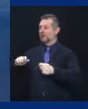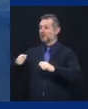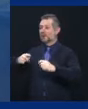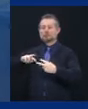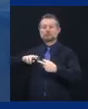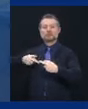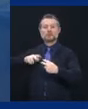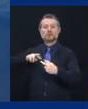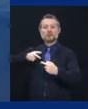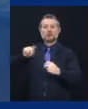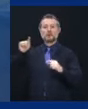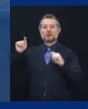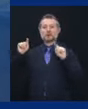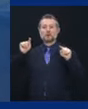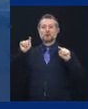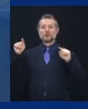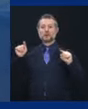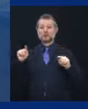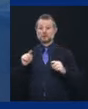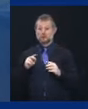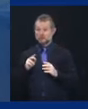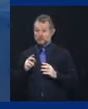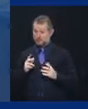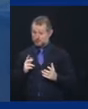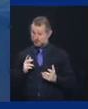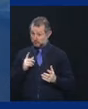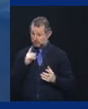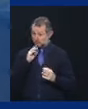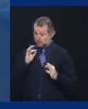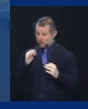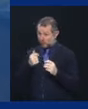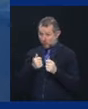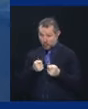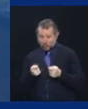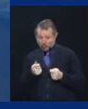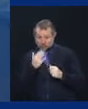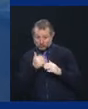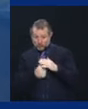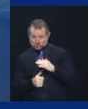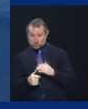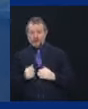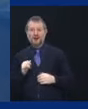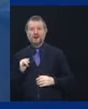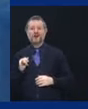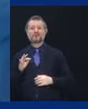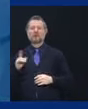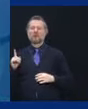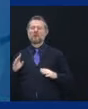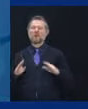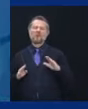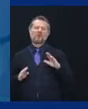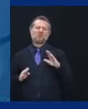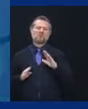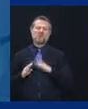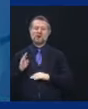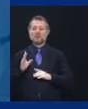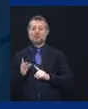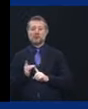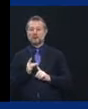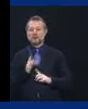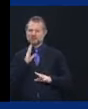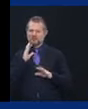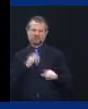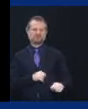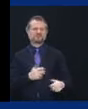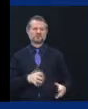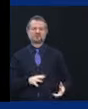over. That's the caveat. But this is the basic dynamic that we're in right now. Overall,